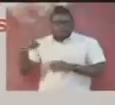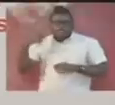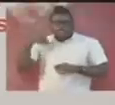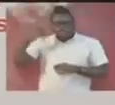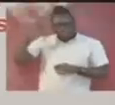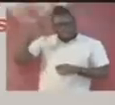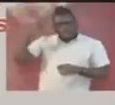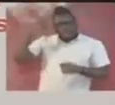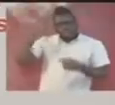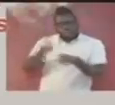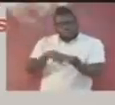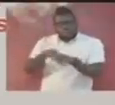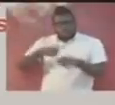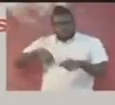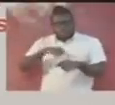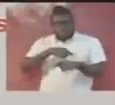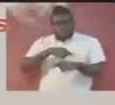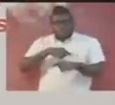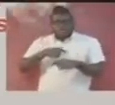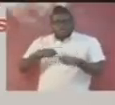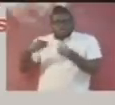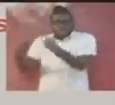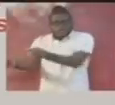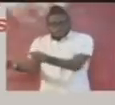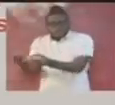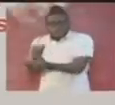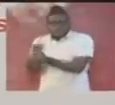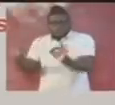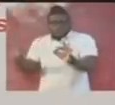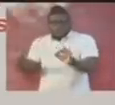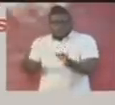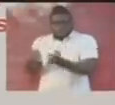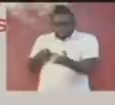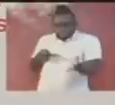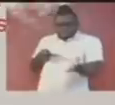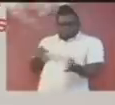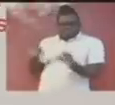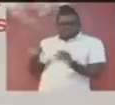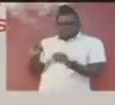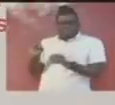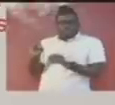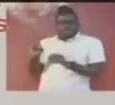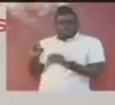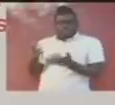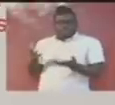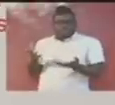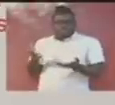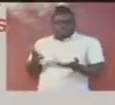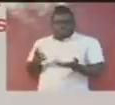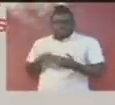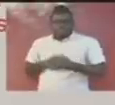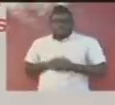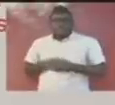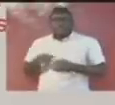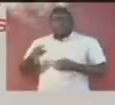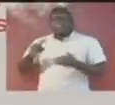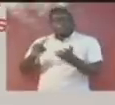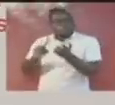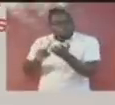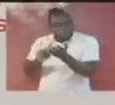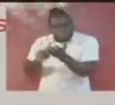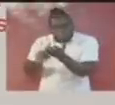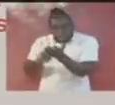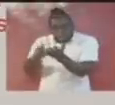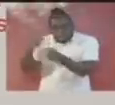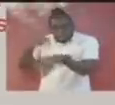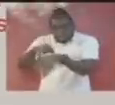no charge for the COVID-19 vaccine once the vaccine is acquired by the government of the Republic of Trinidad and